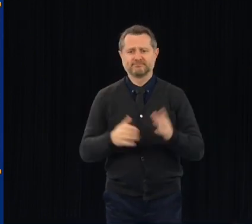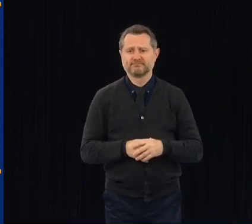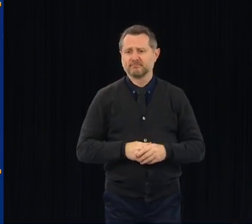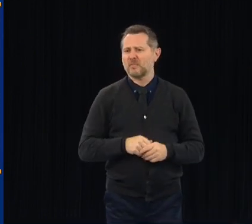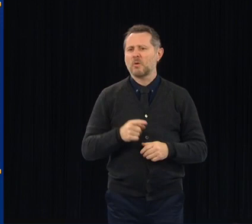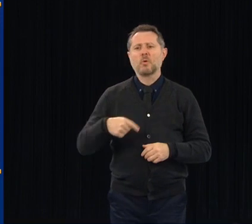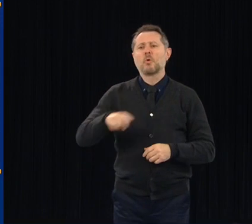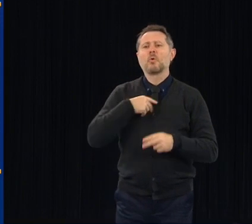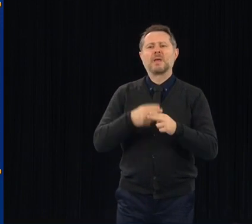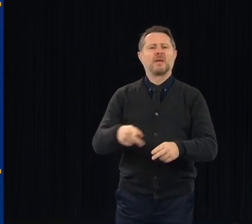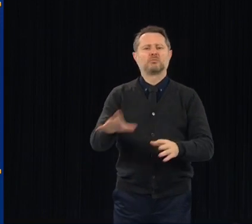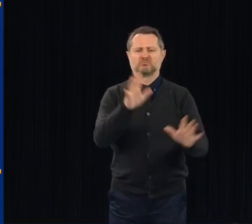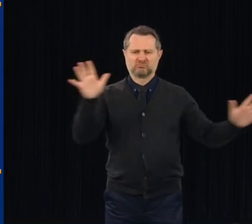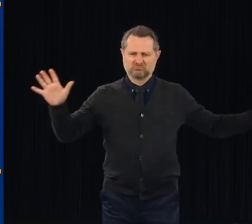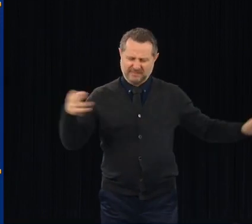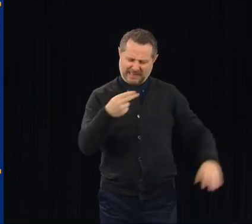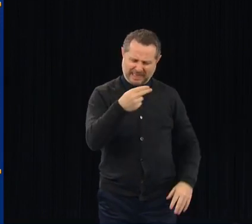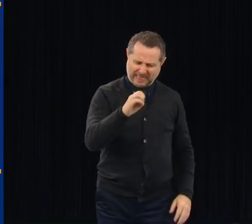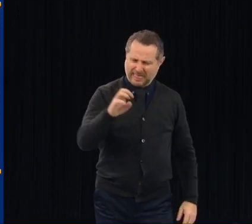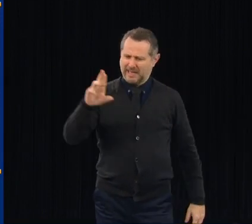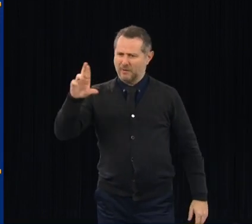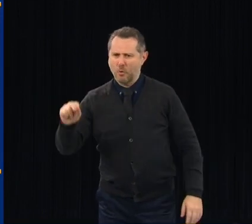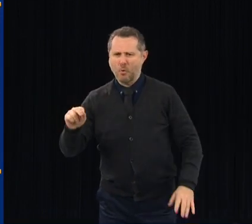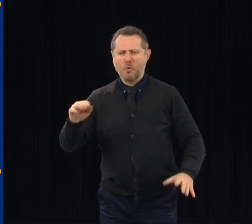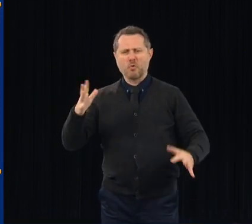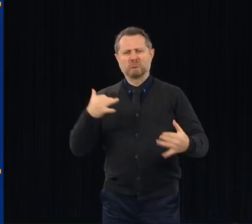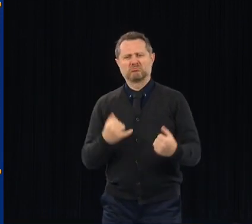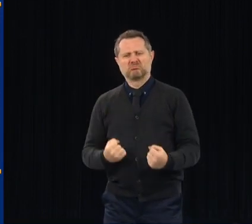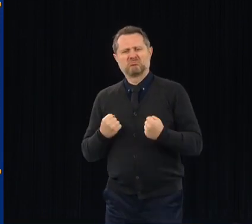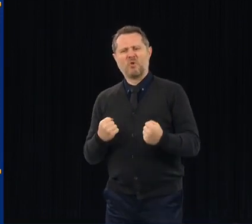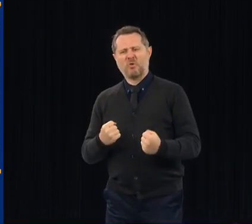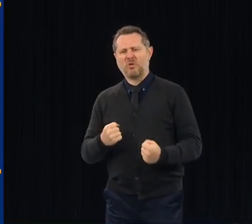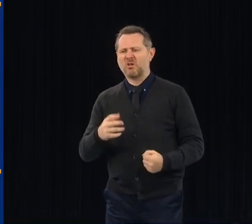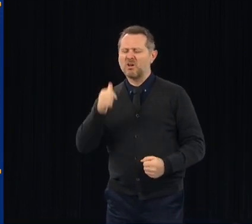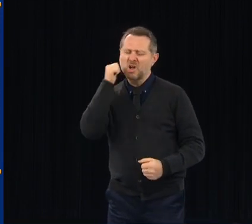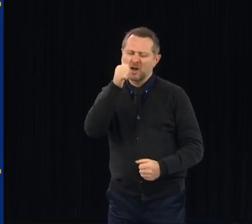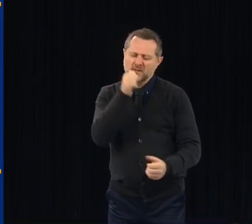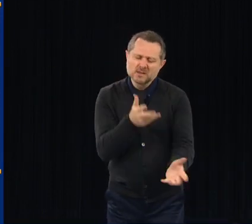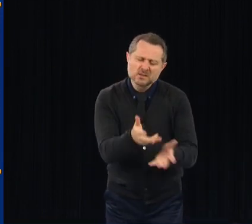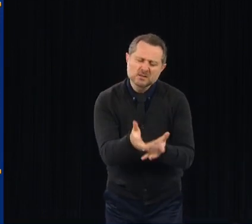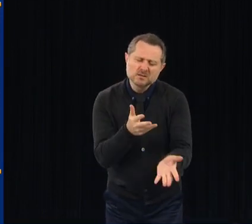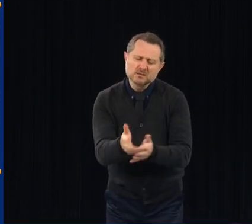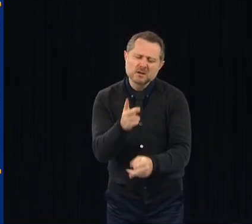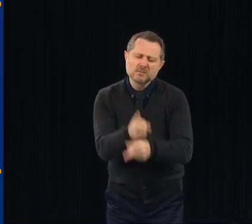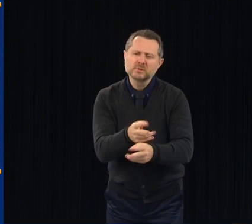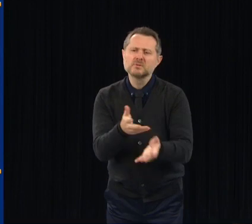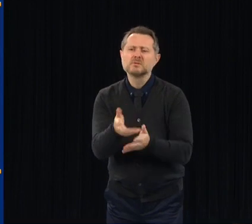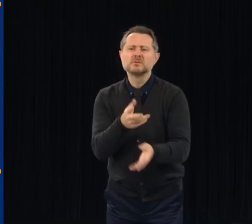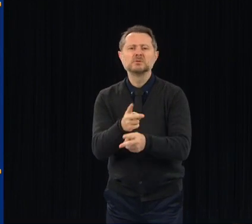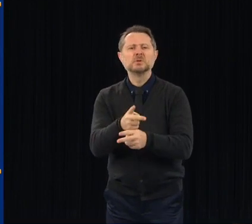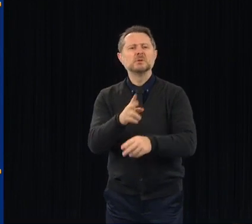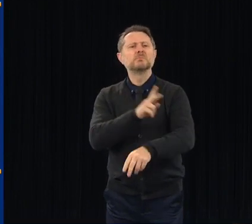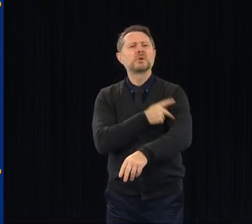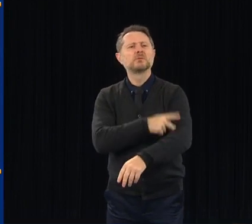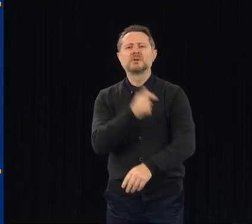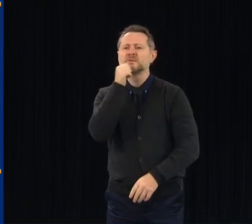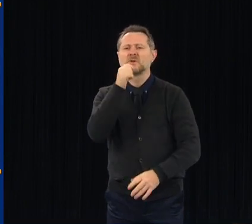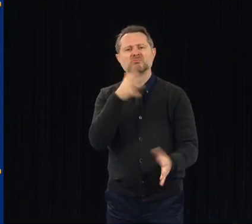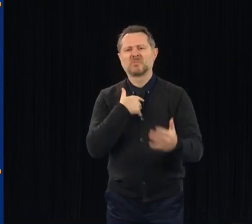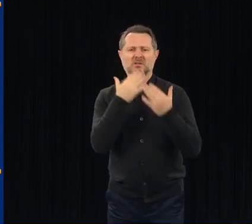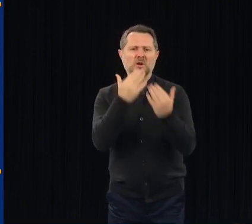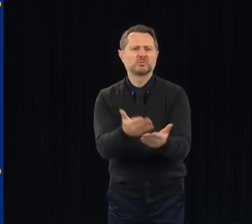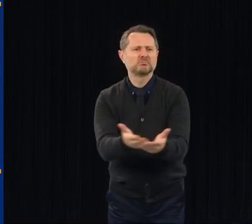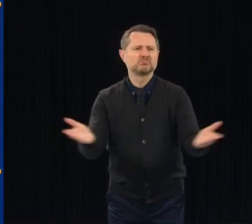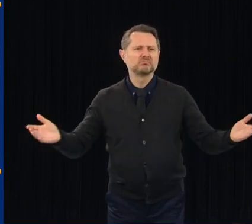in the truest sense of the word, what they do day in and day out under very difficult circumstances, and we thank them all.